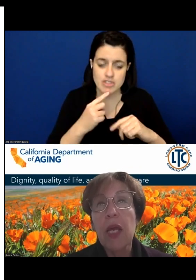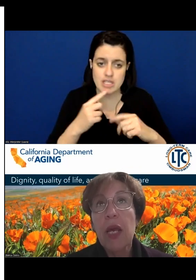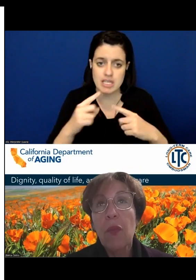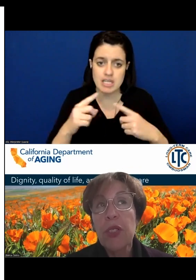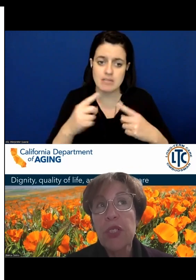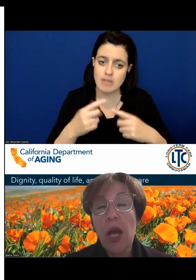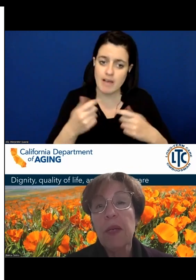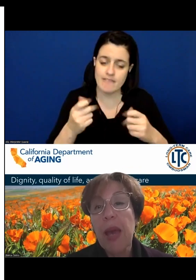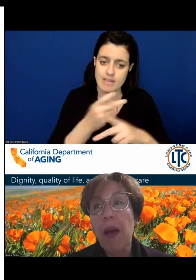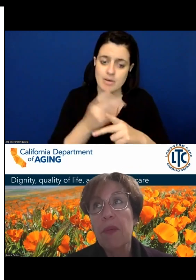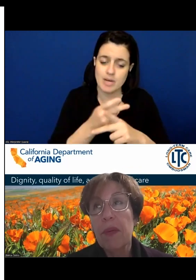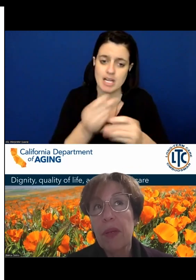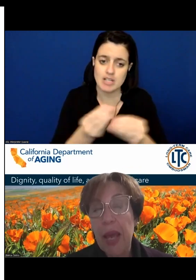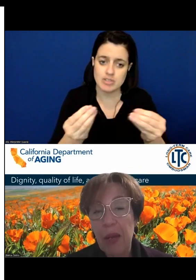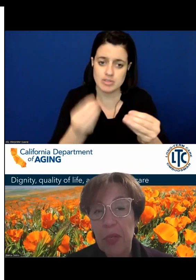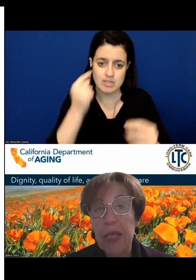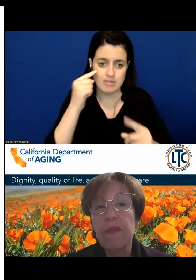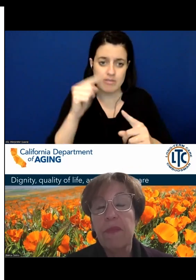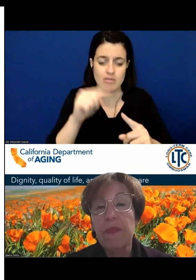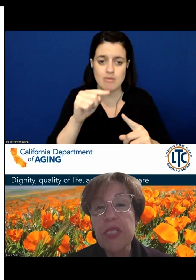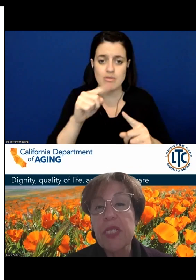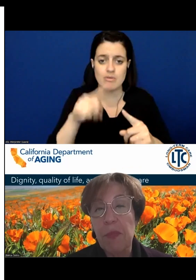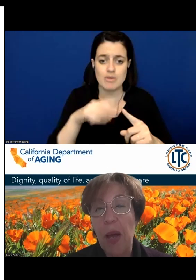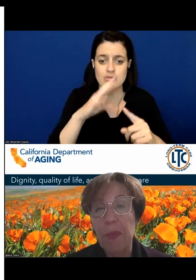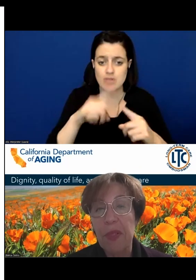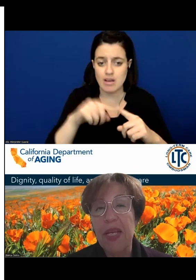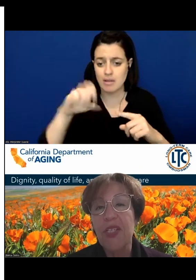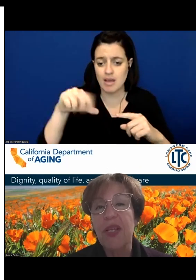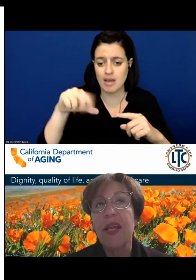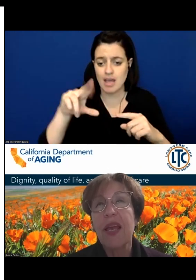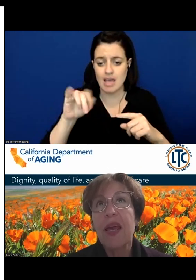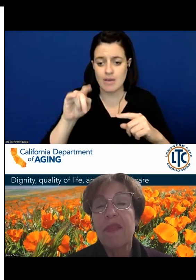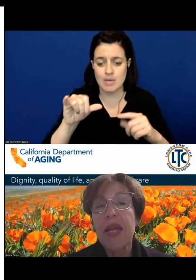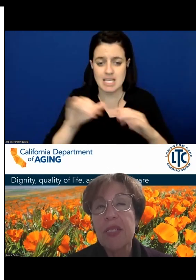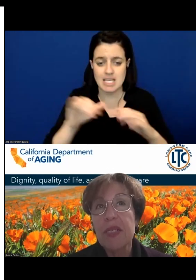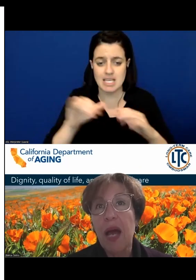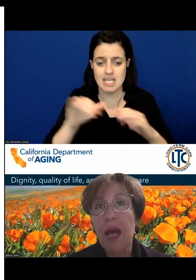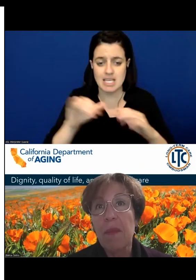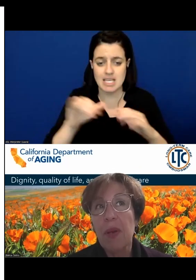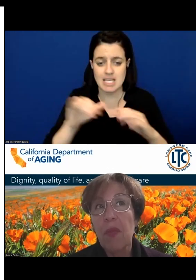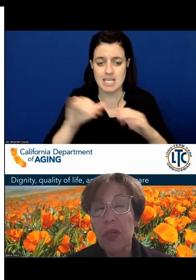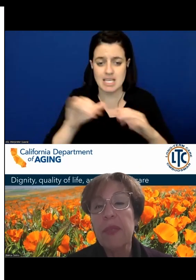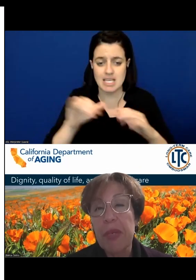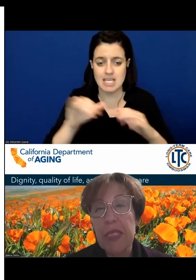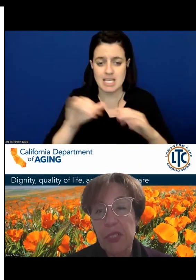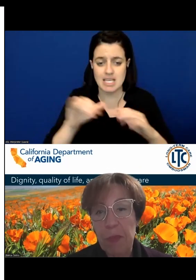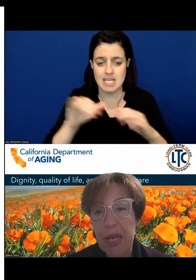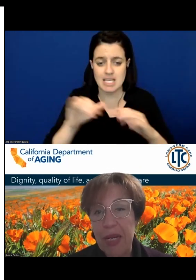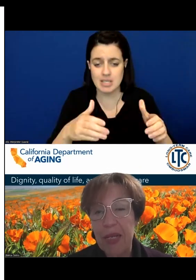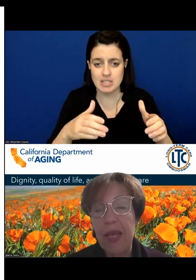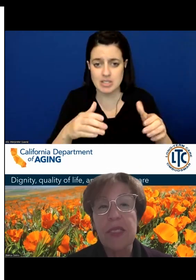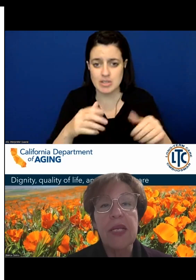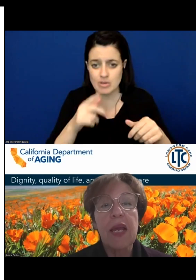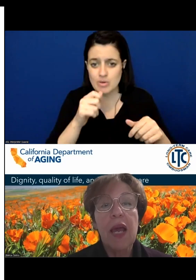that when you talk about equity, this is a population that is really being